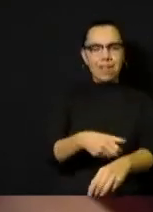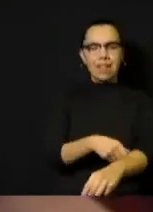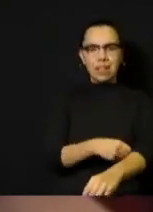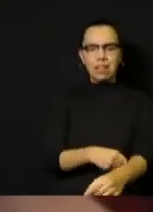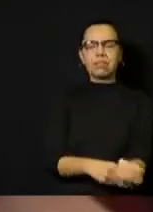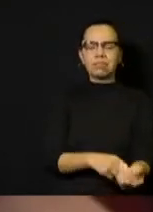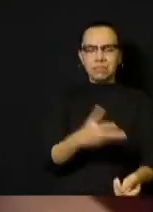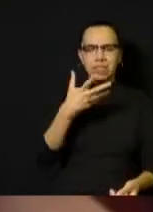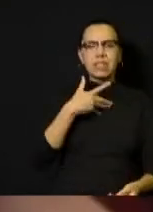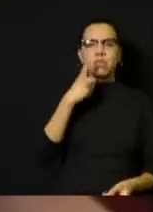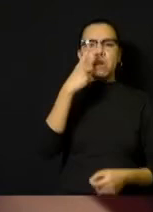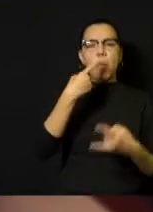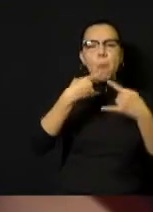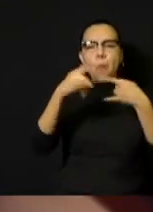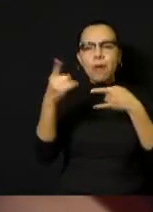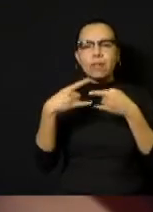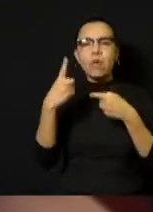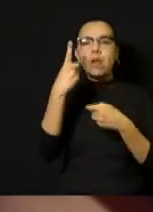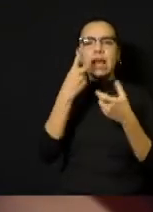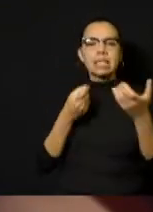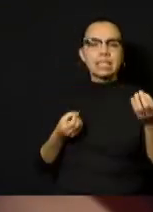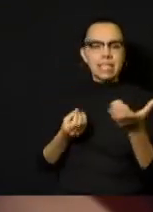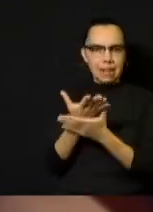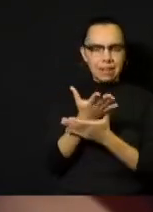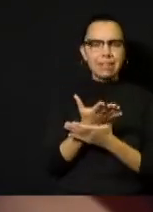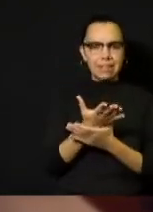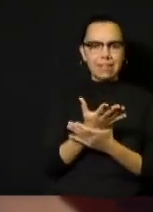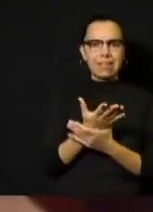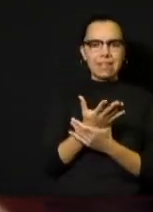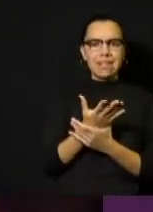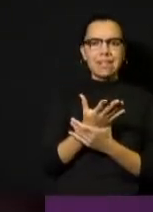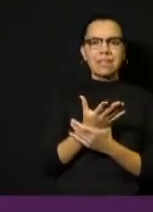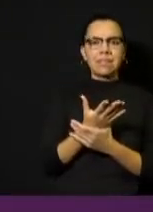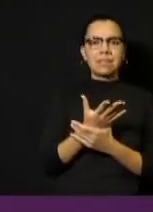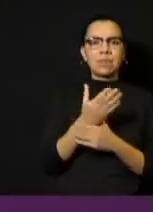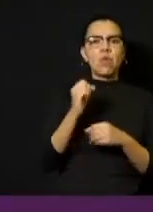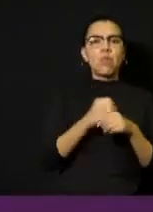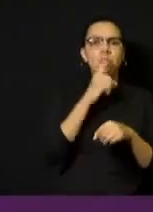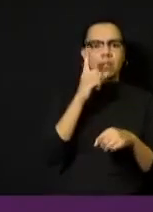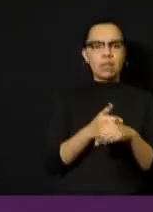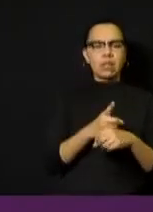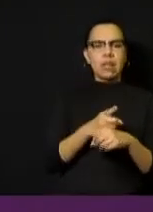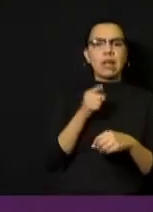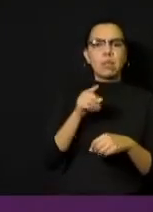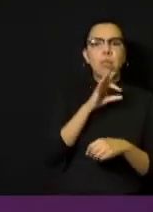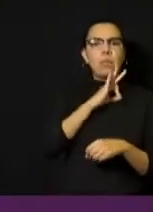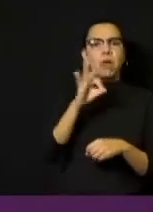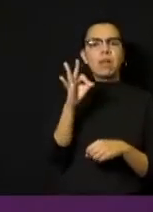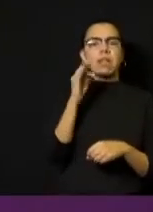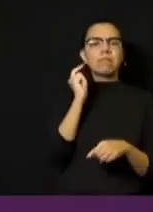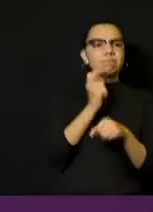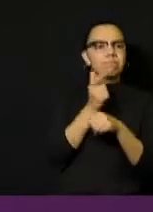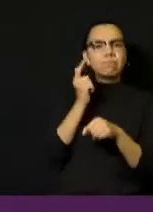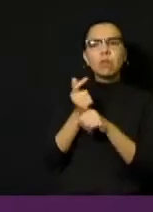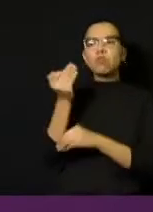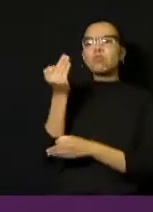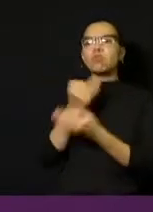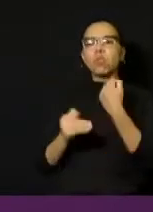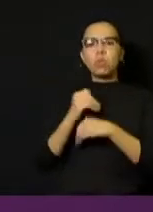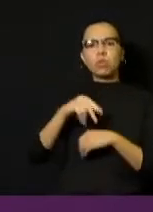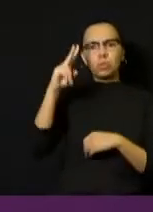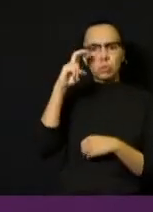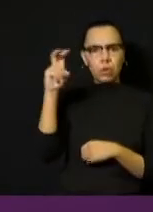every family that there's a door, an exit, where they can find all the